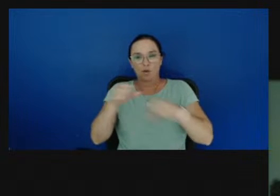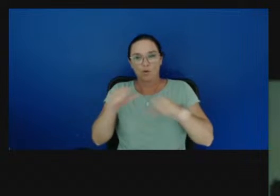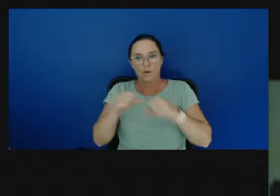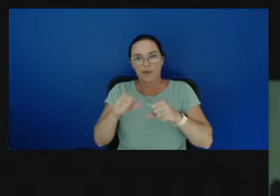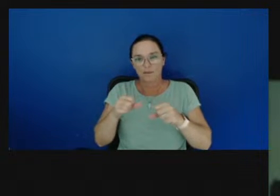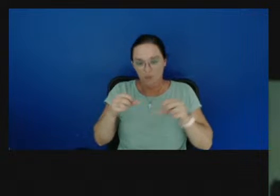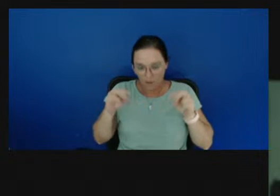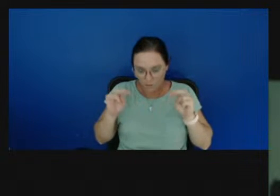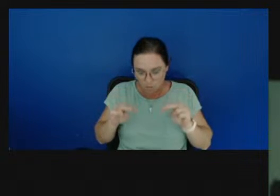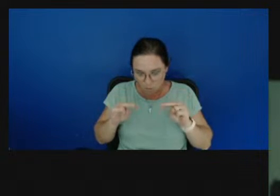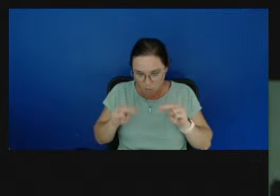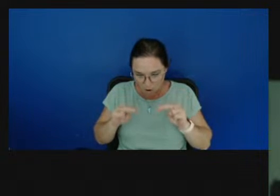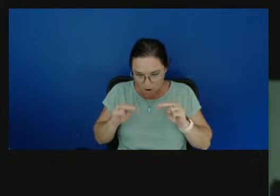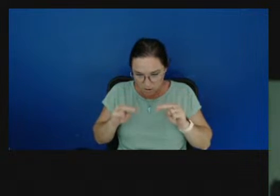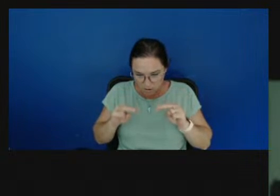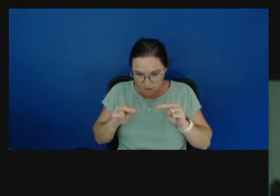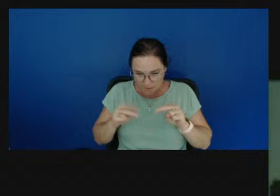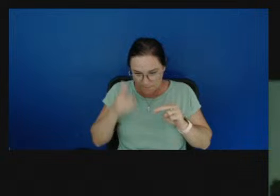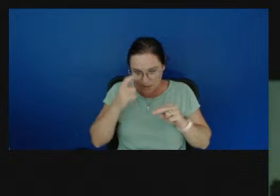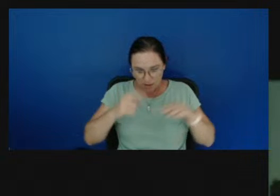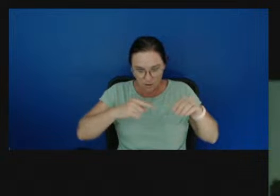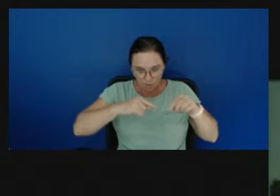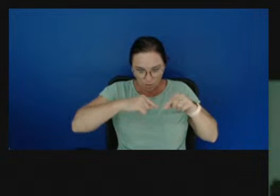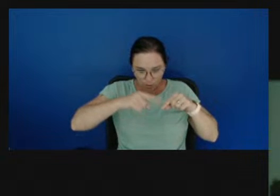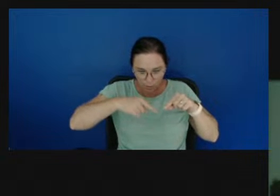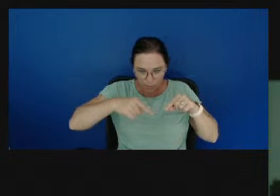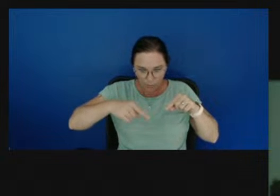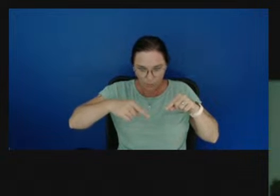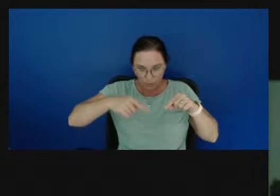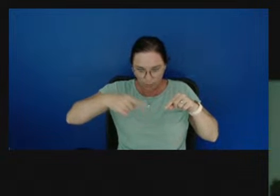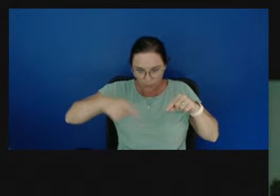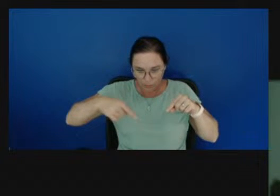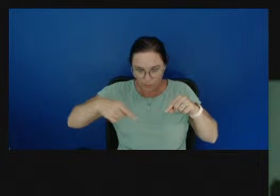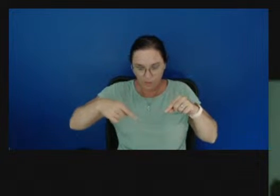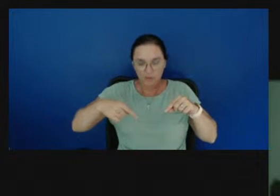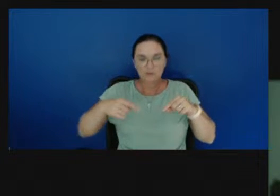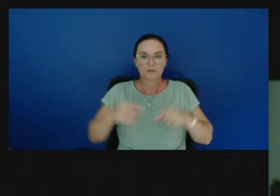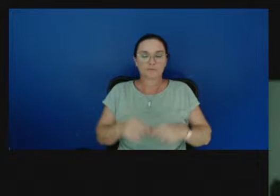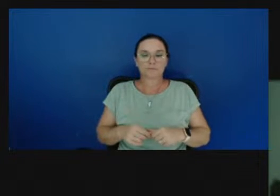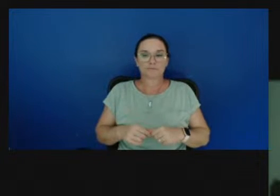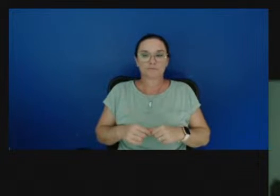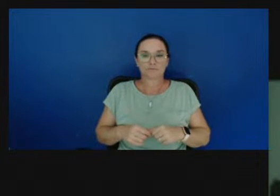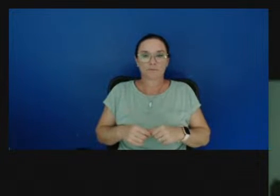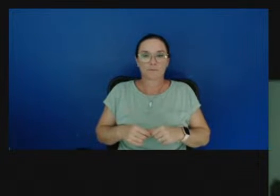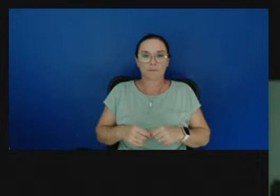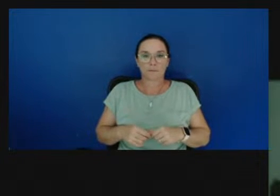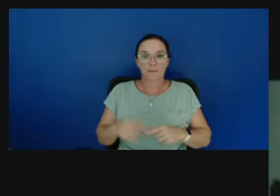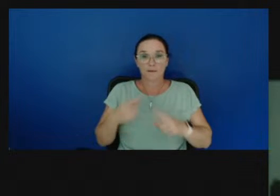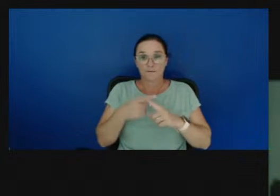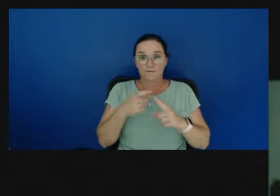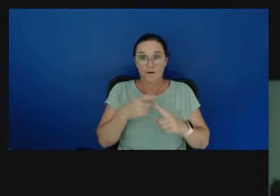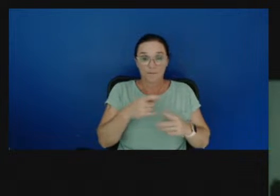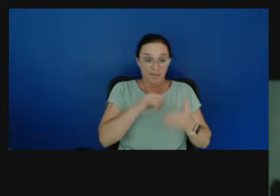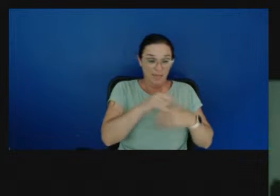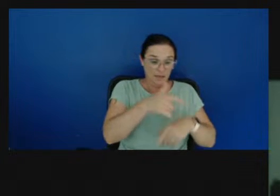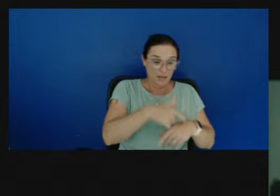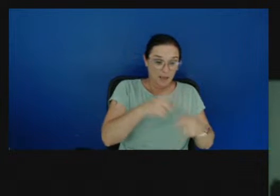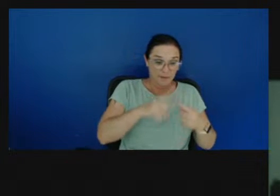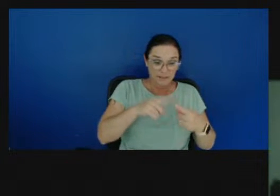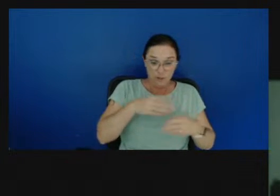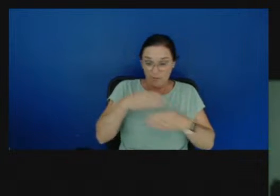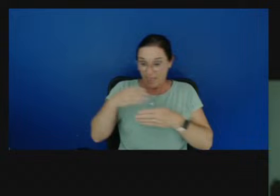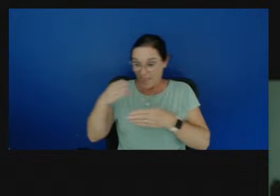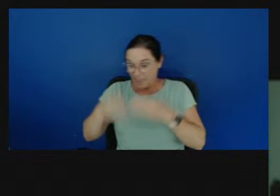attention as the recording pin would be jerked away from the revolving drum. From this point until the end of the crisis,